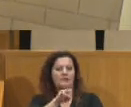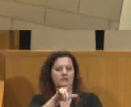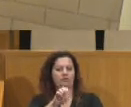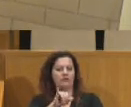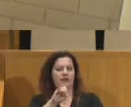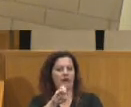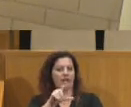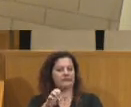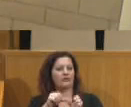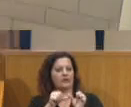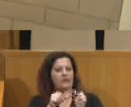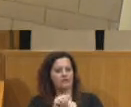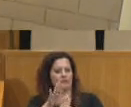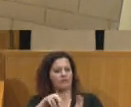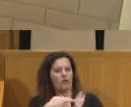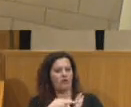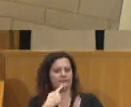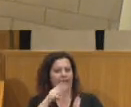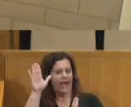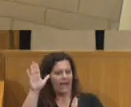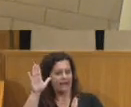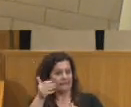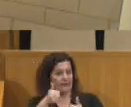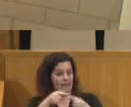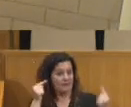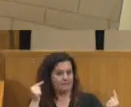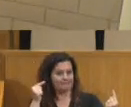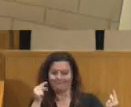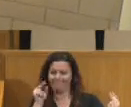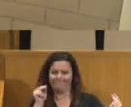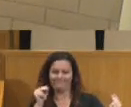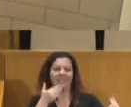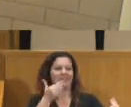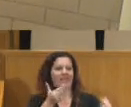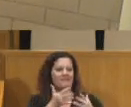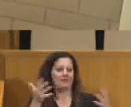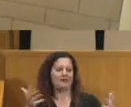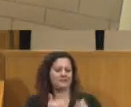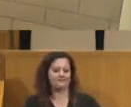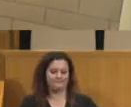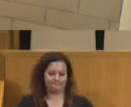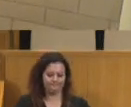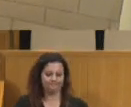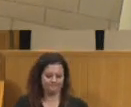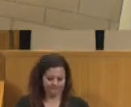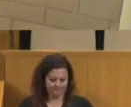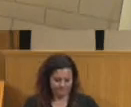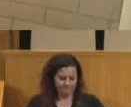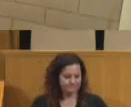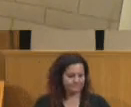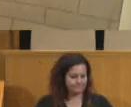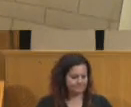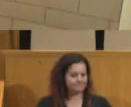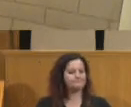don't feel like they're feeling the benefits of it. We need to make sure that the opportunities in the city are for more people. And I